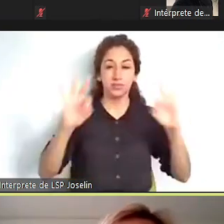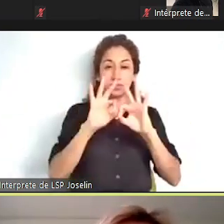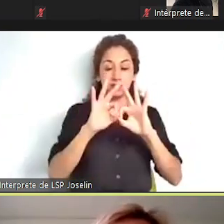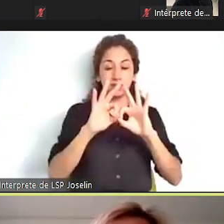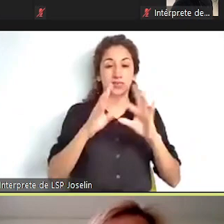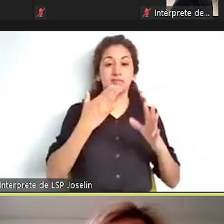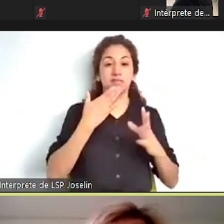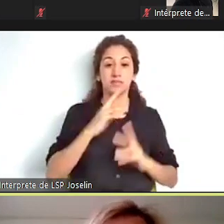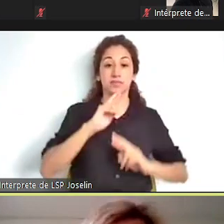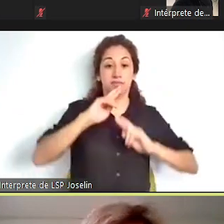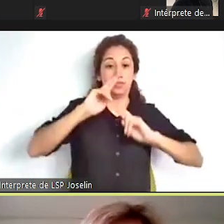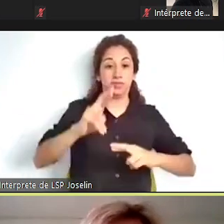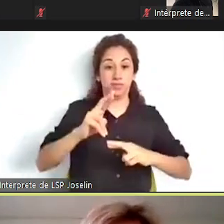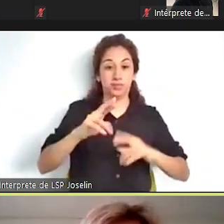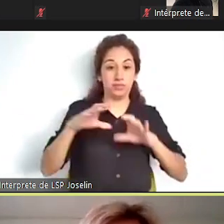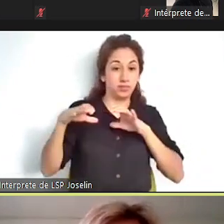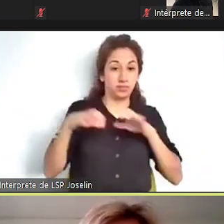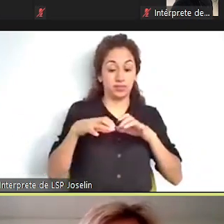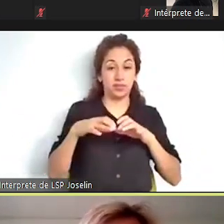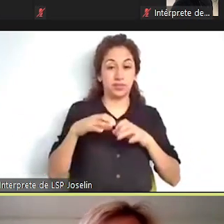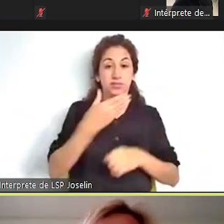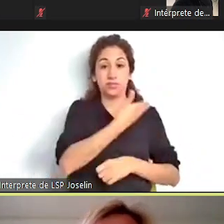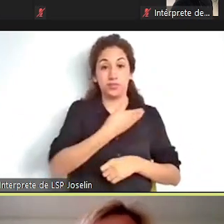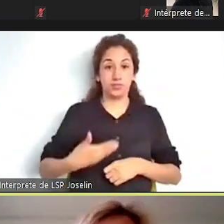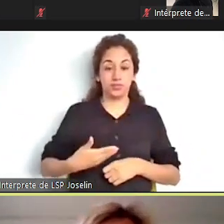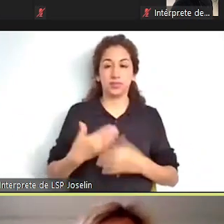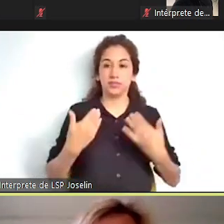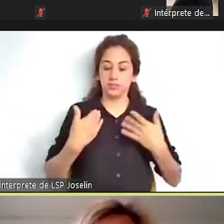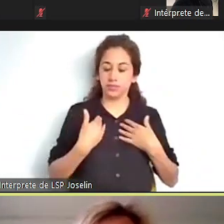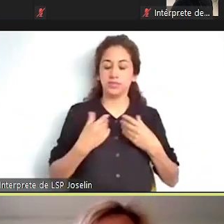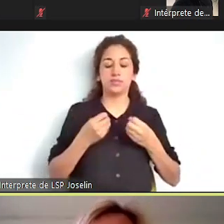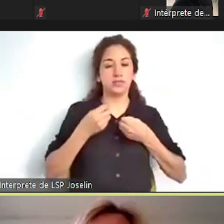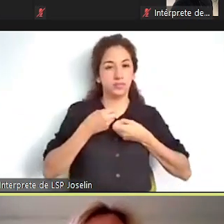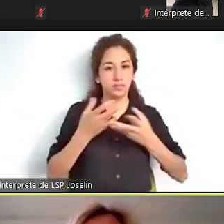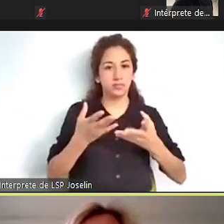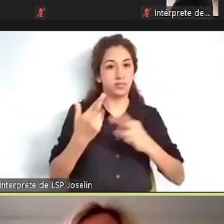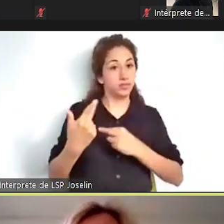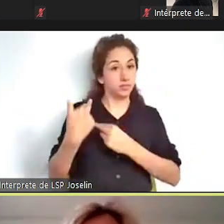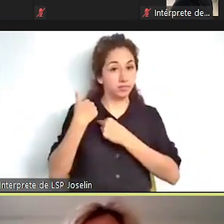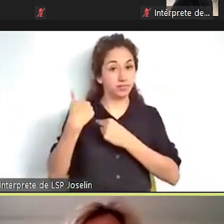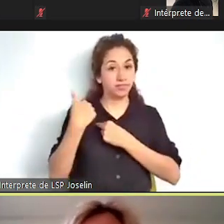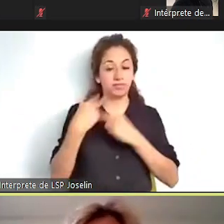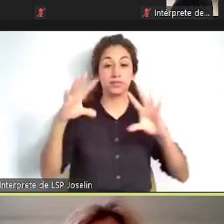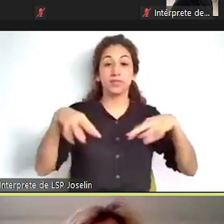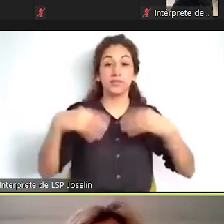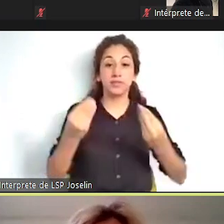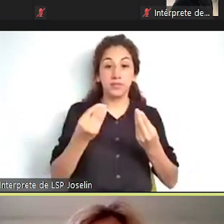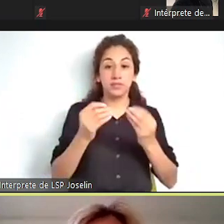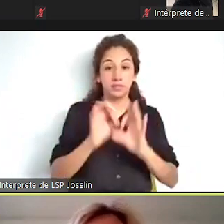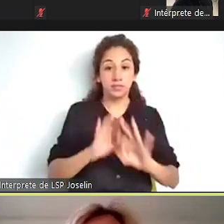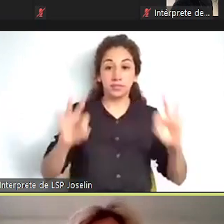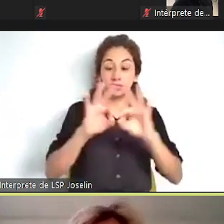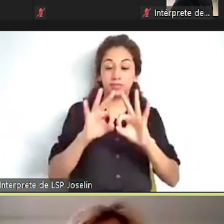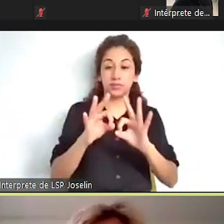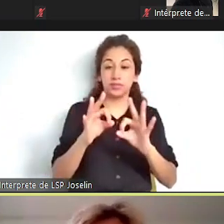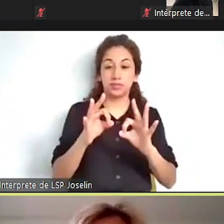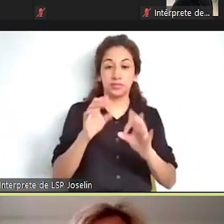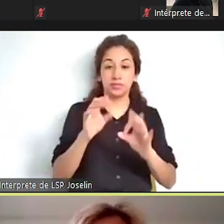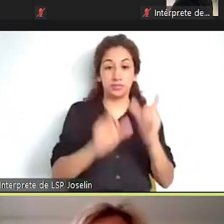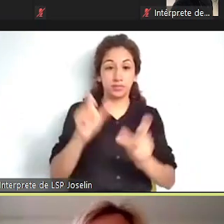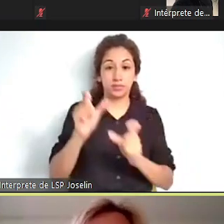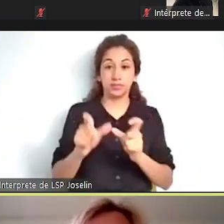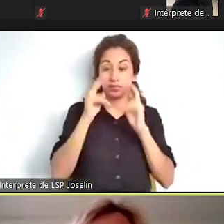it is important that the answers is being able to generate